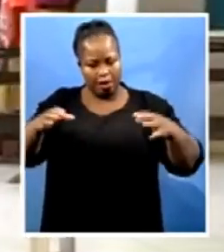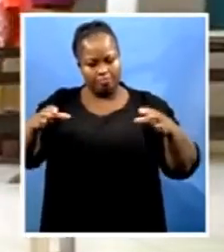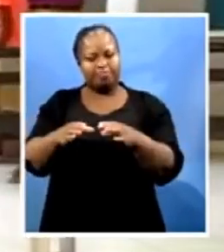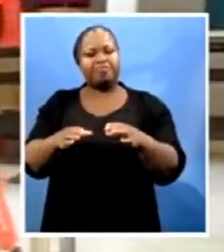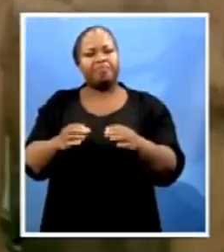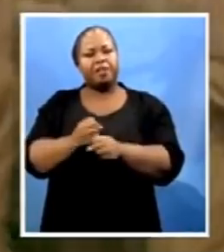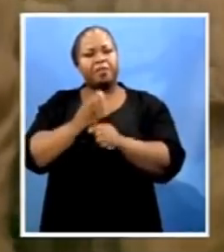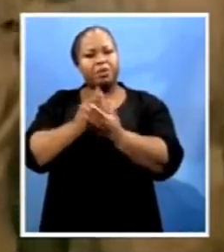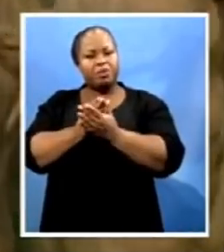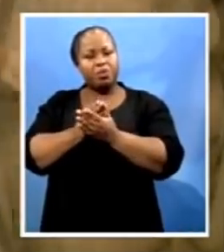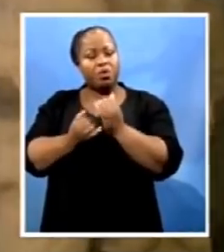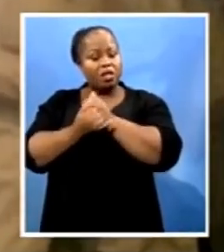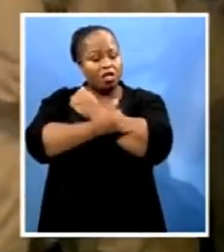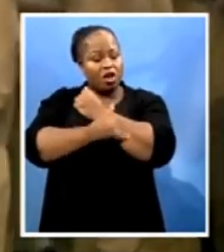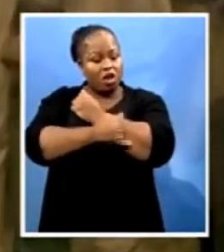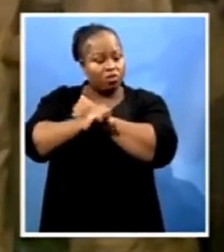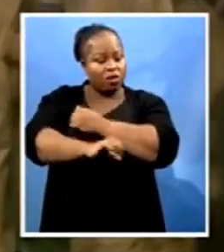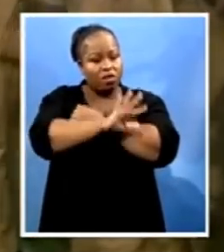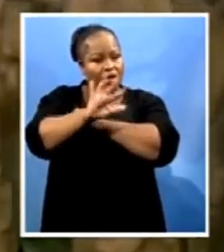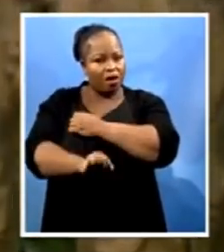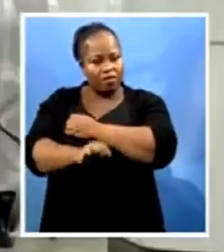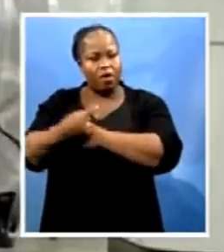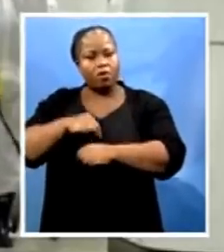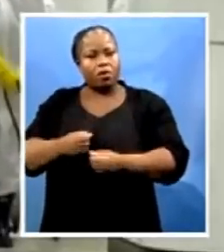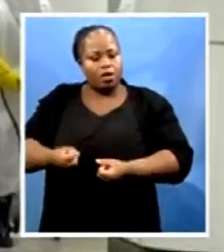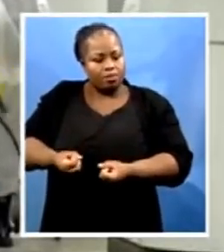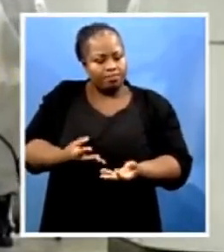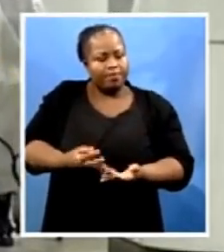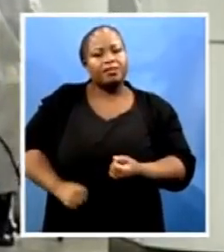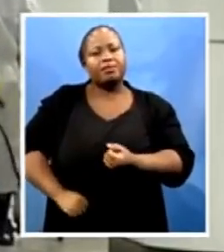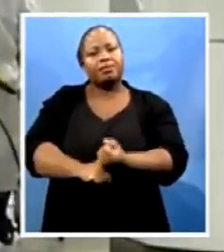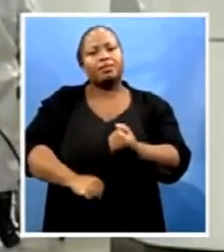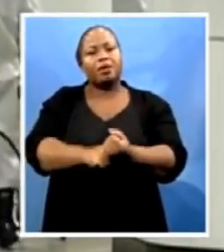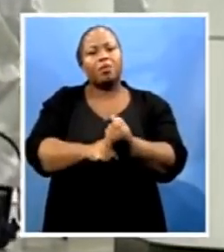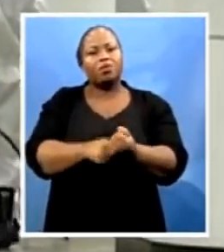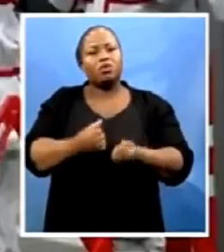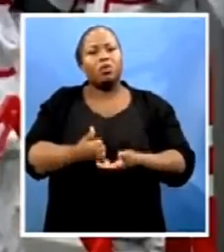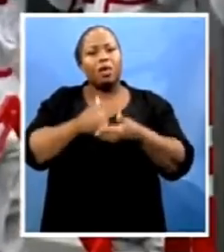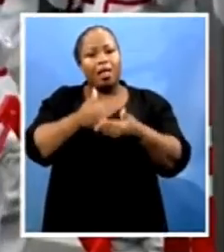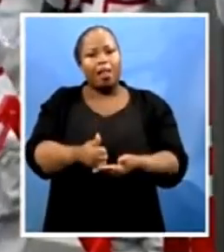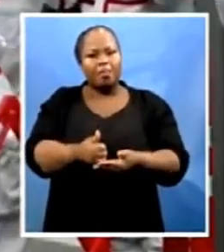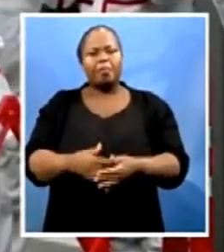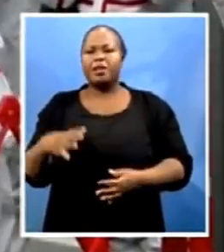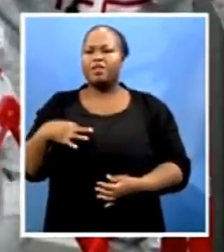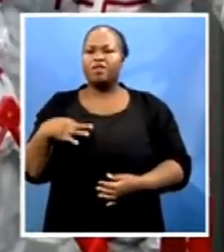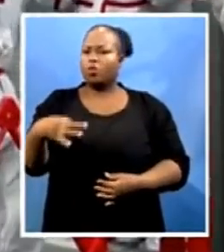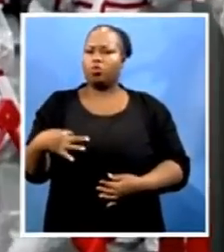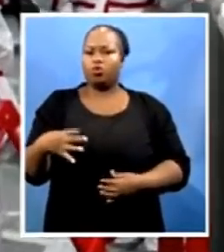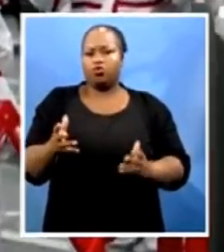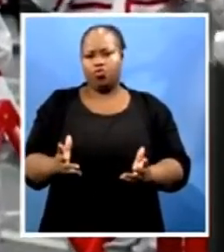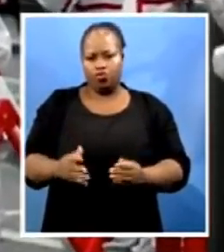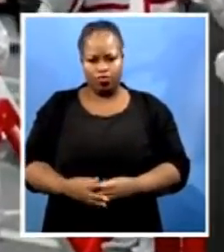they all offer their services and talents on a pro bono basis. We have also formalized